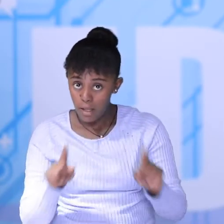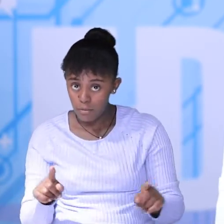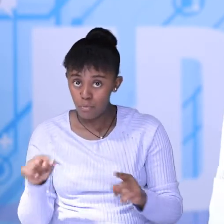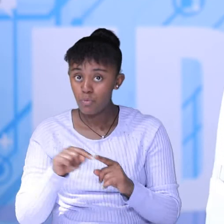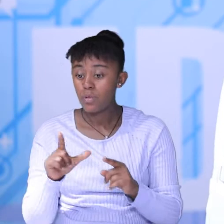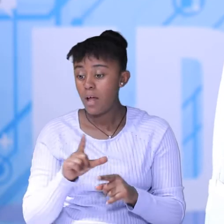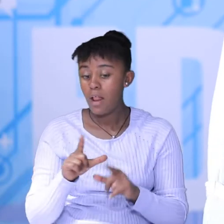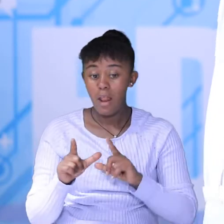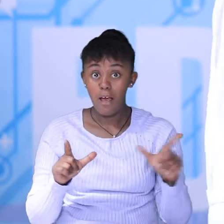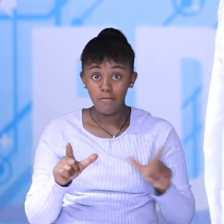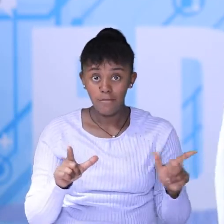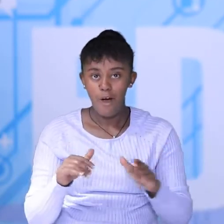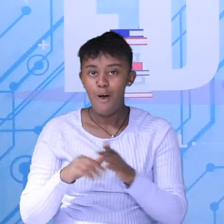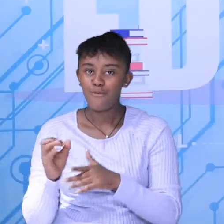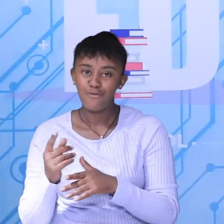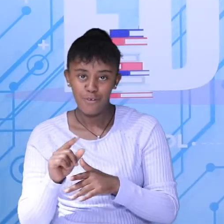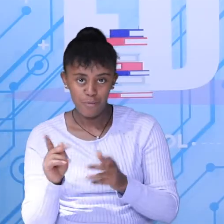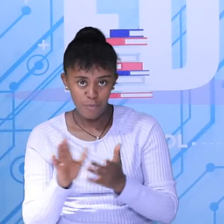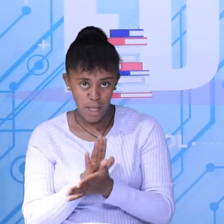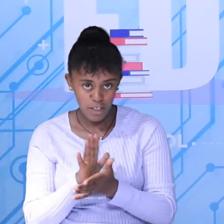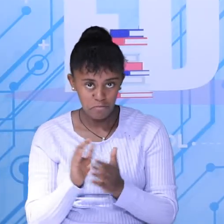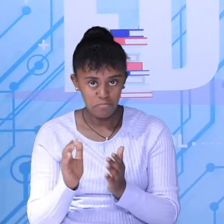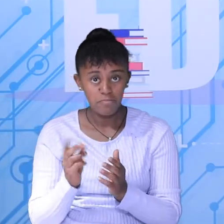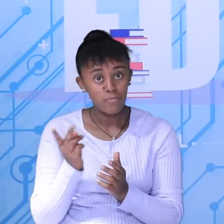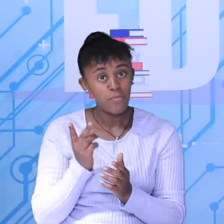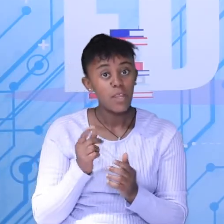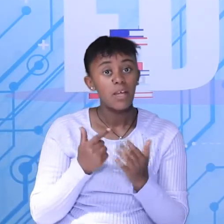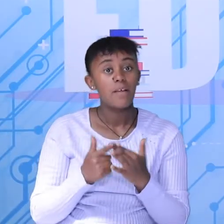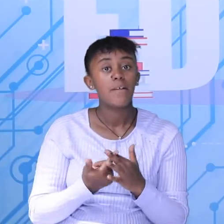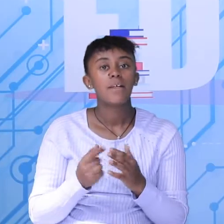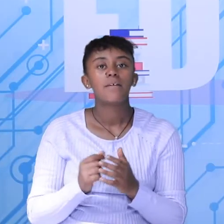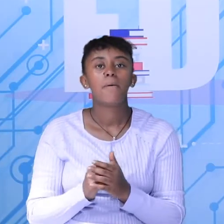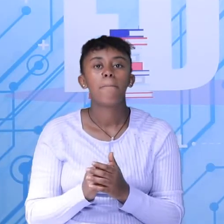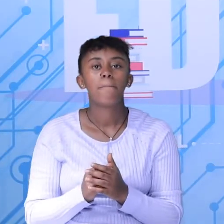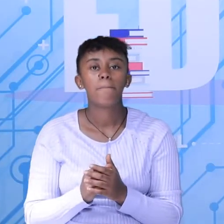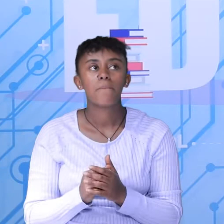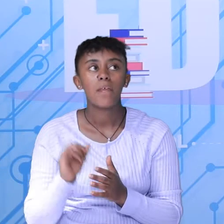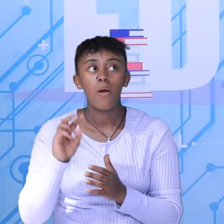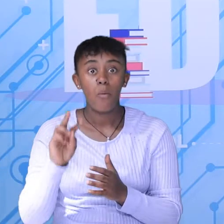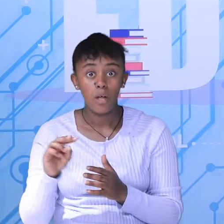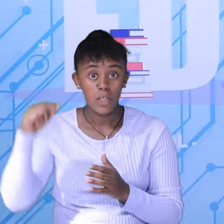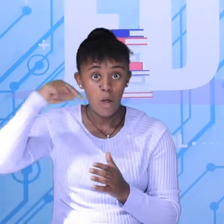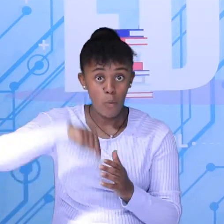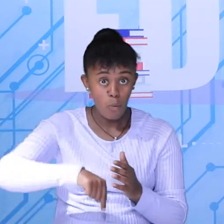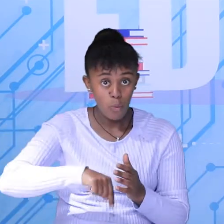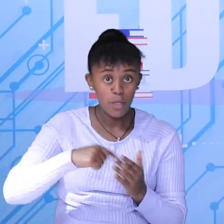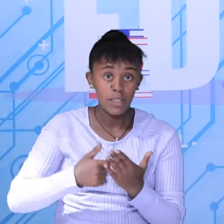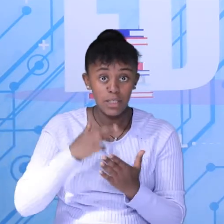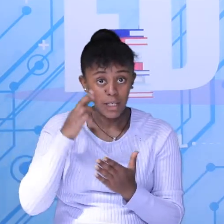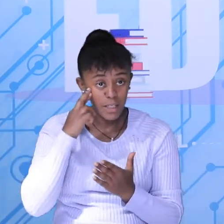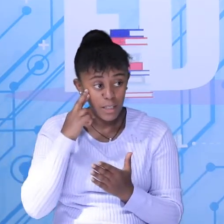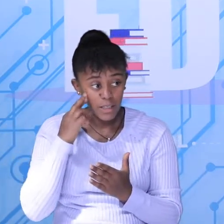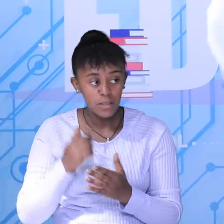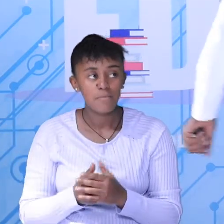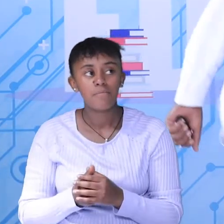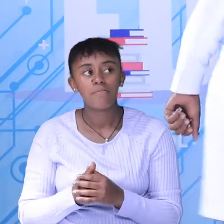the left side out of the page. This one, since it carries a current of I1 downward, in this case,